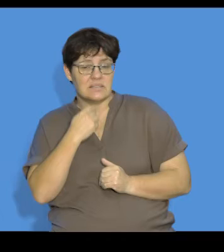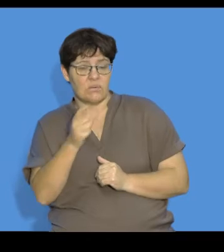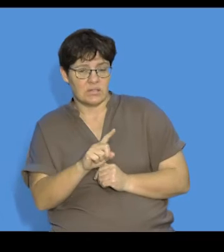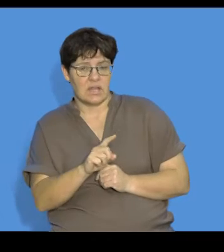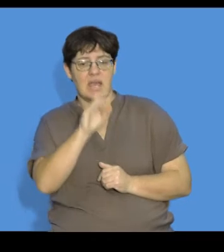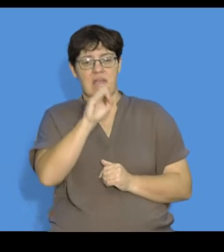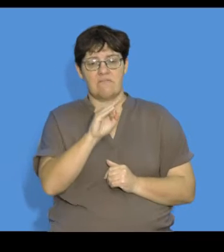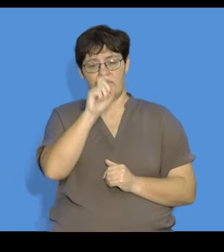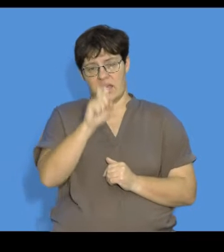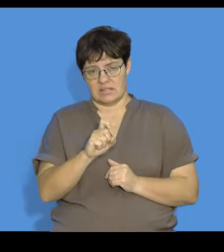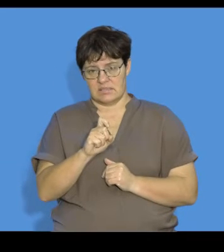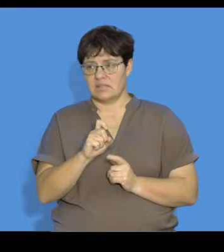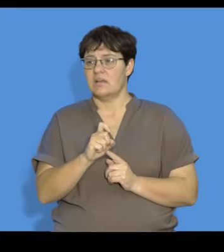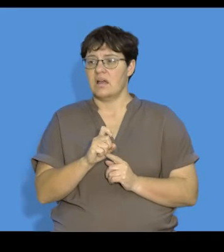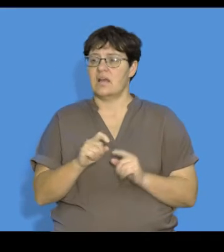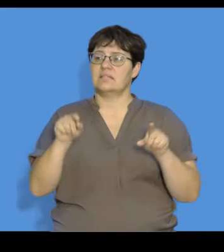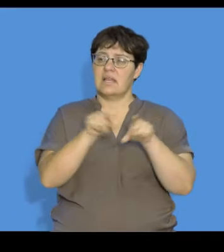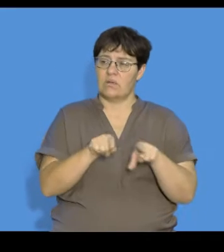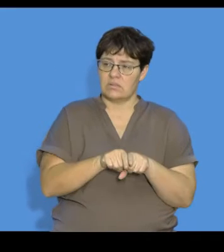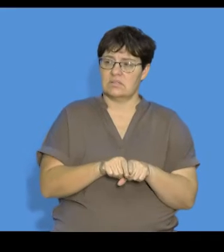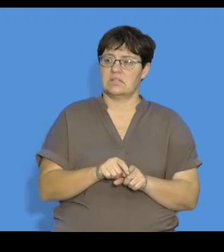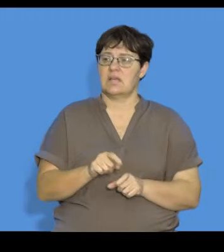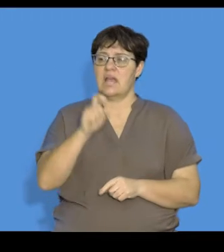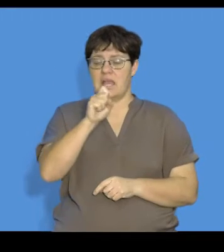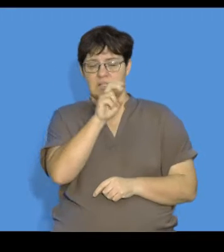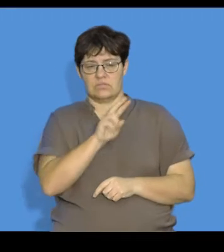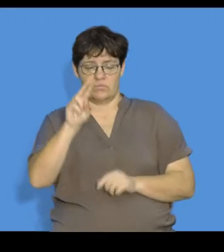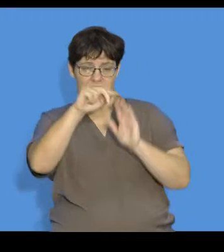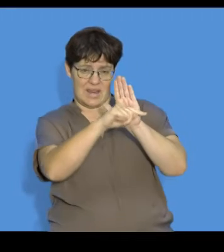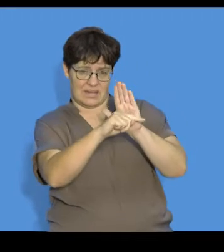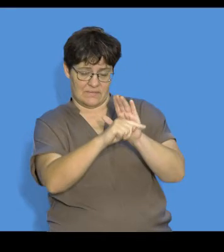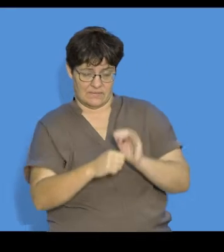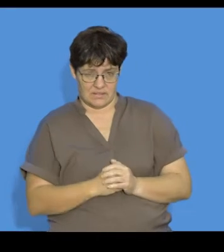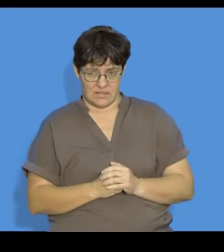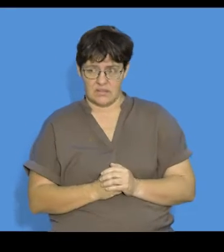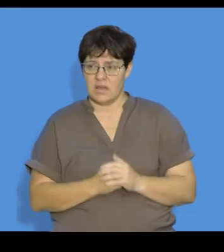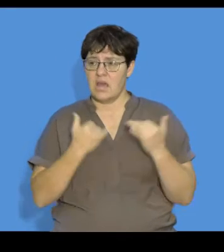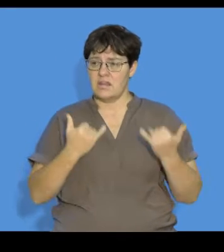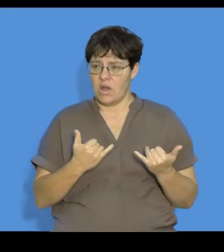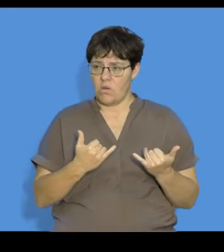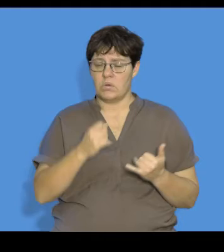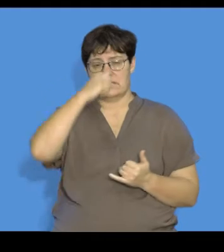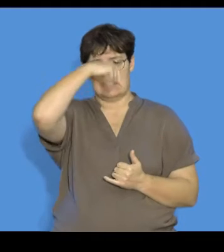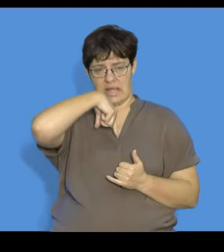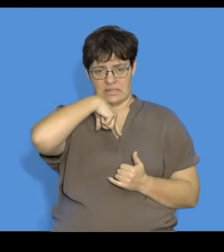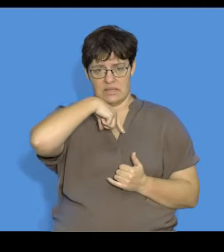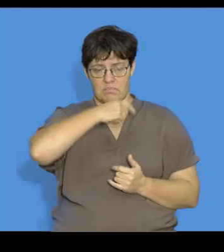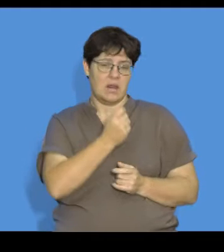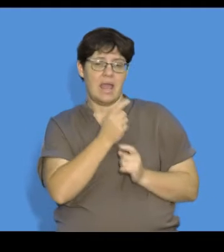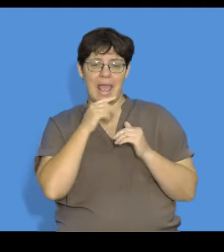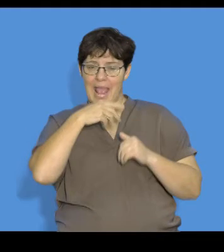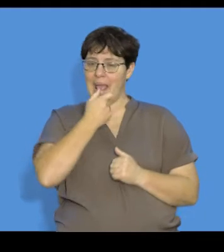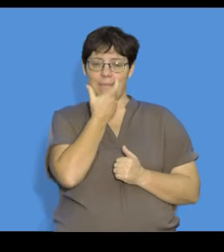eventually becomes f of x is equals to negative x squared. So in simple terms, it now becomes a sad